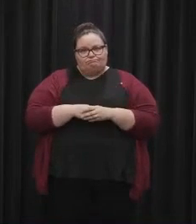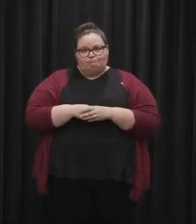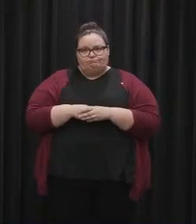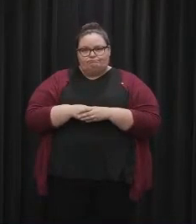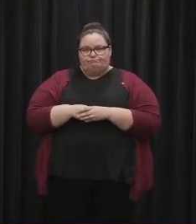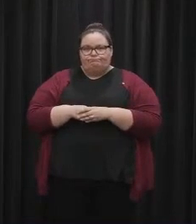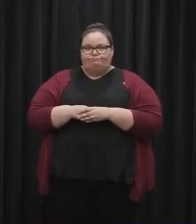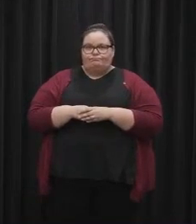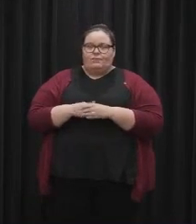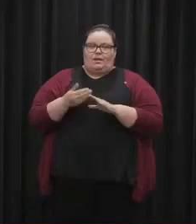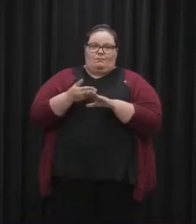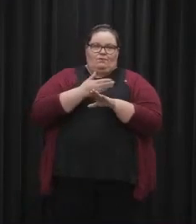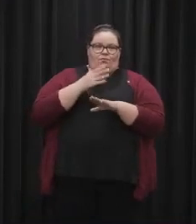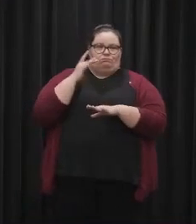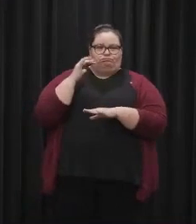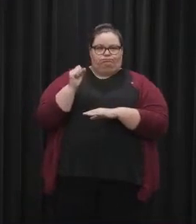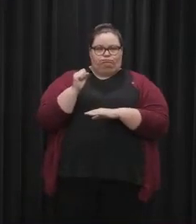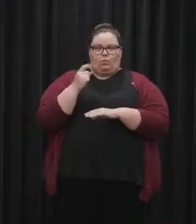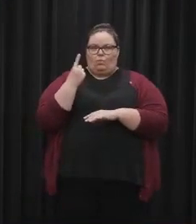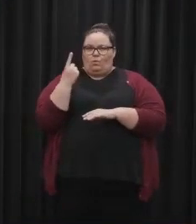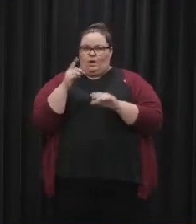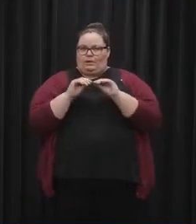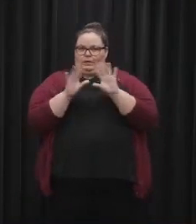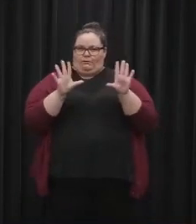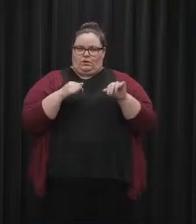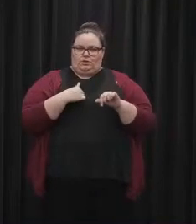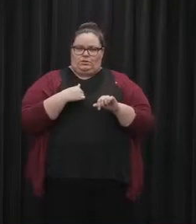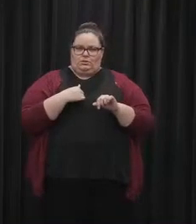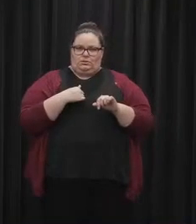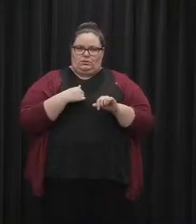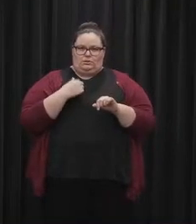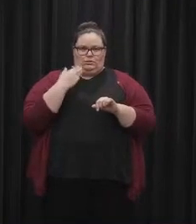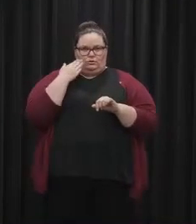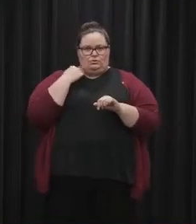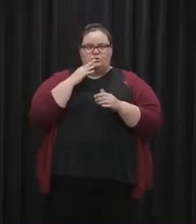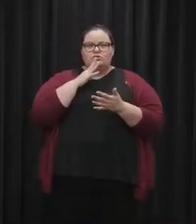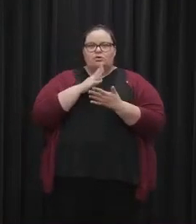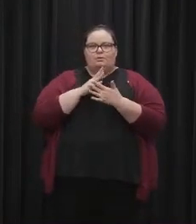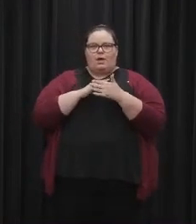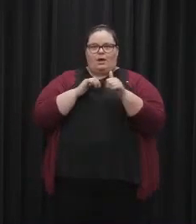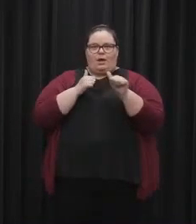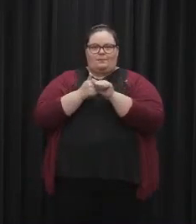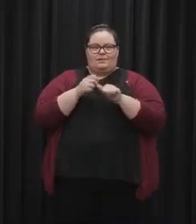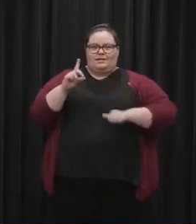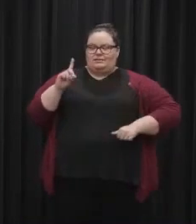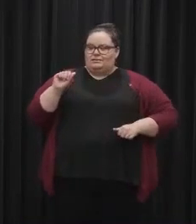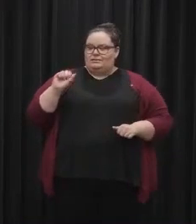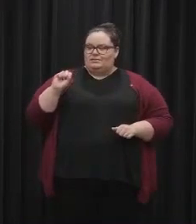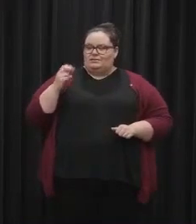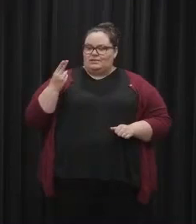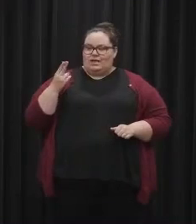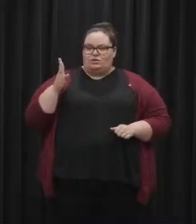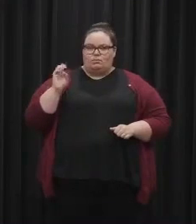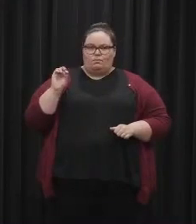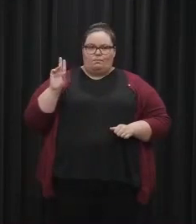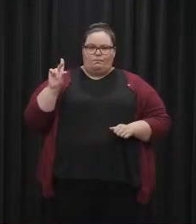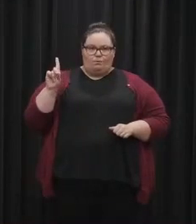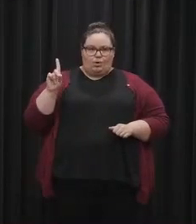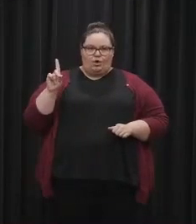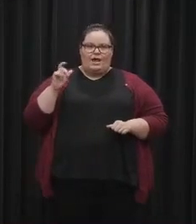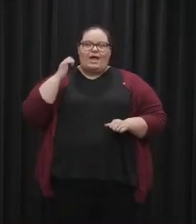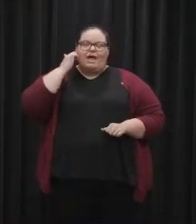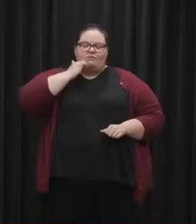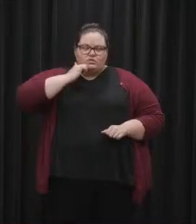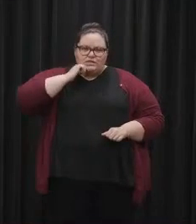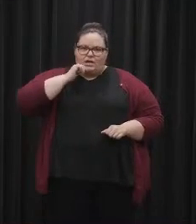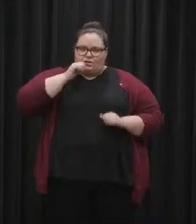deadly disease. And before I go, I want to clarify one thing that earlier on talking about the updates for the dashboard, those updates are every day, not every